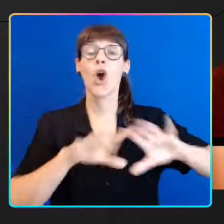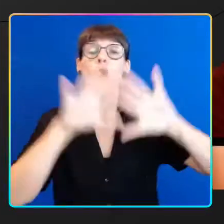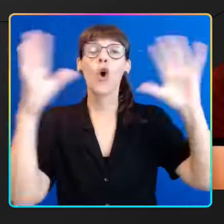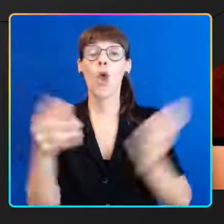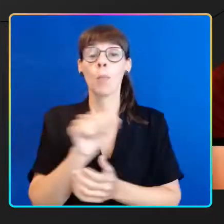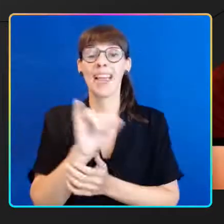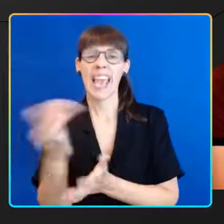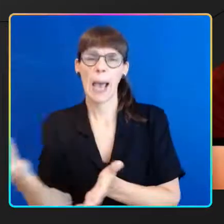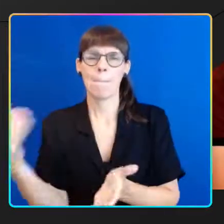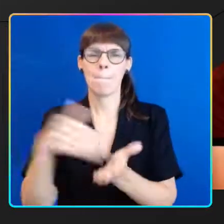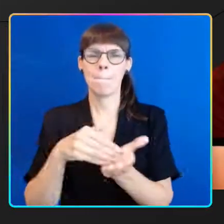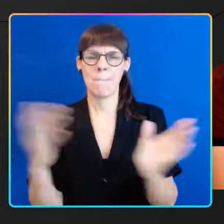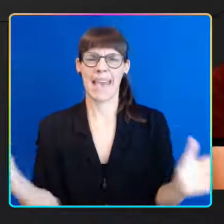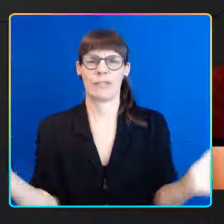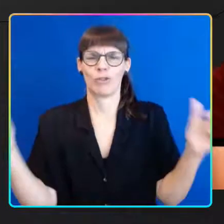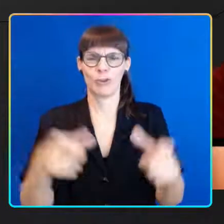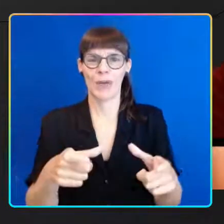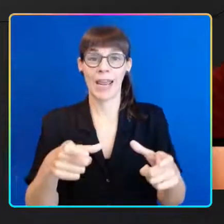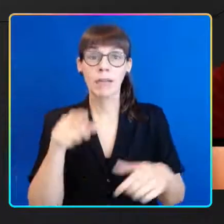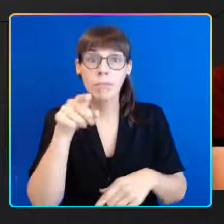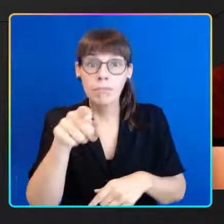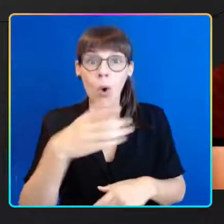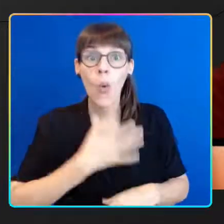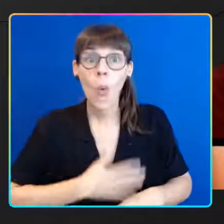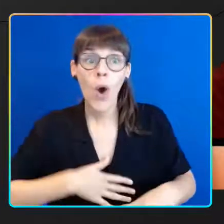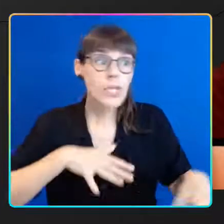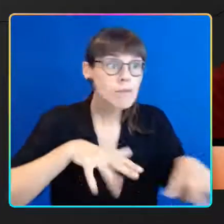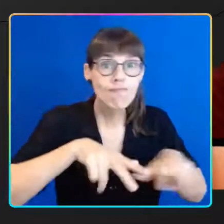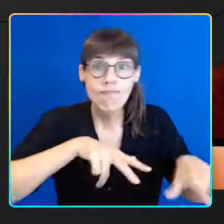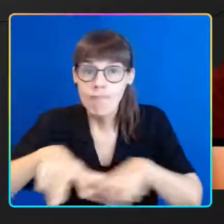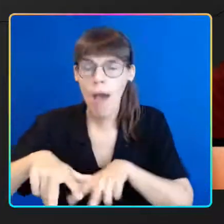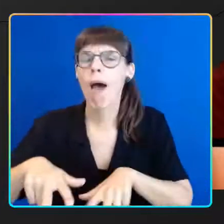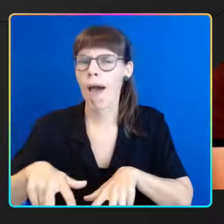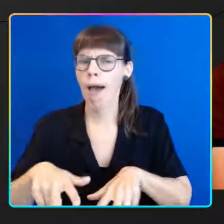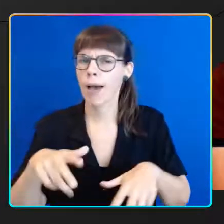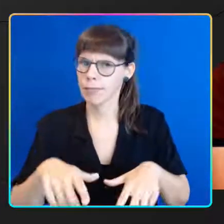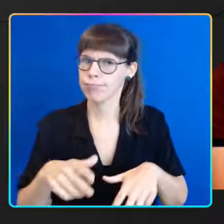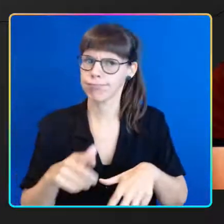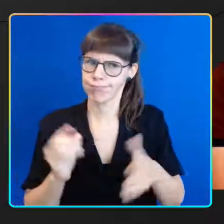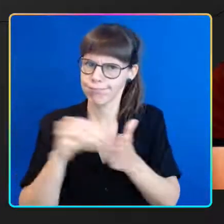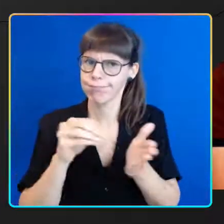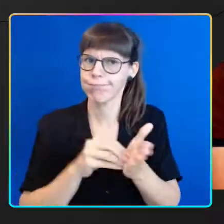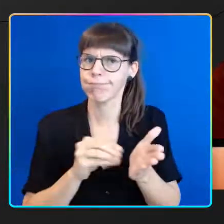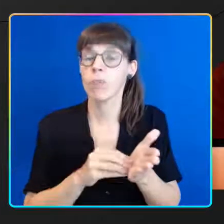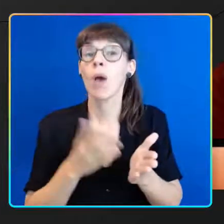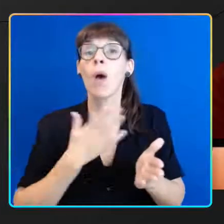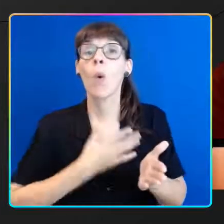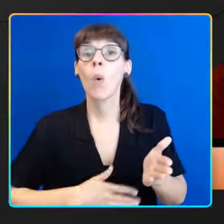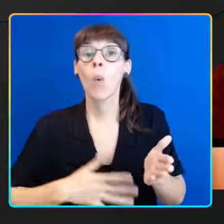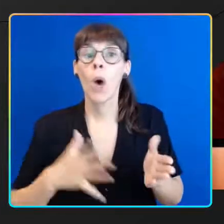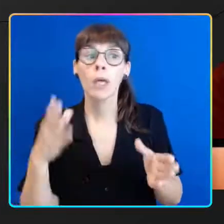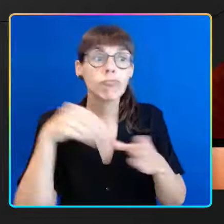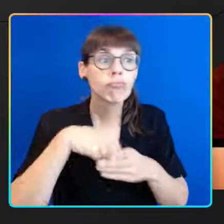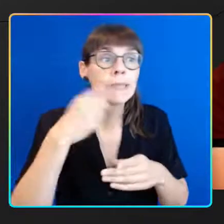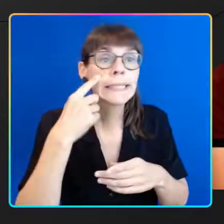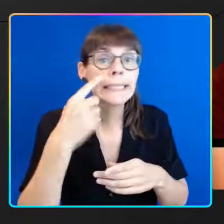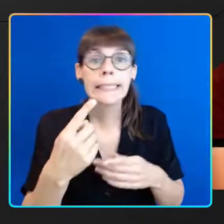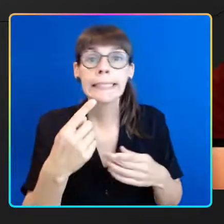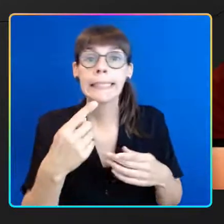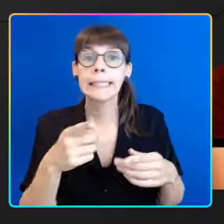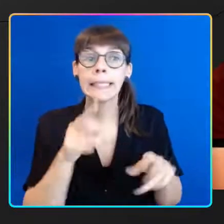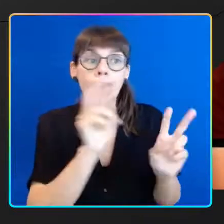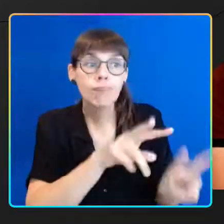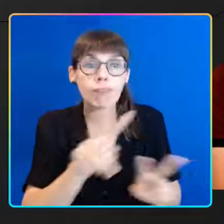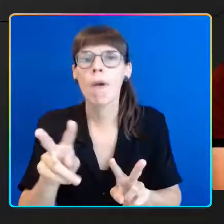you're an organizer, go there, get set up. If you're someone who wants to attend, go read more about what that event has for